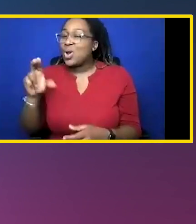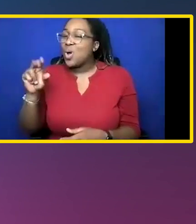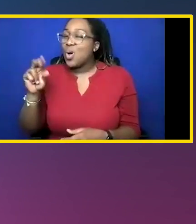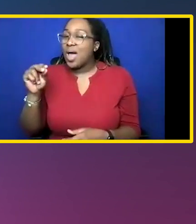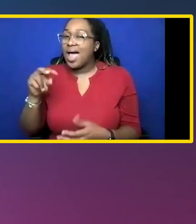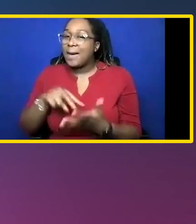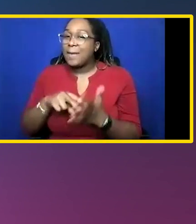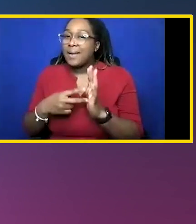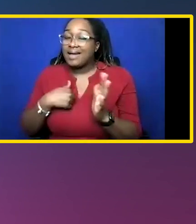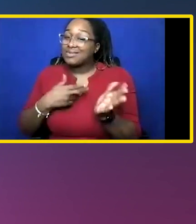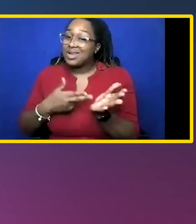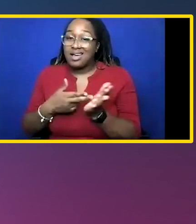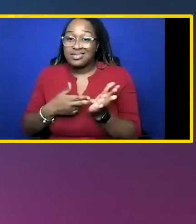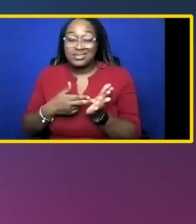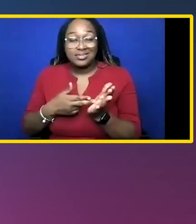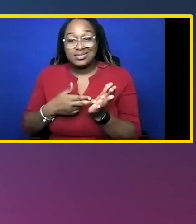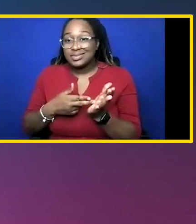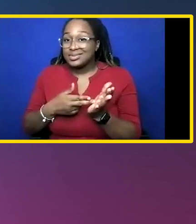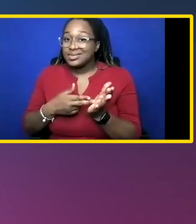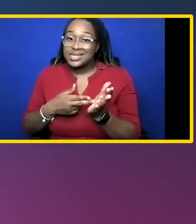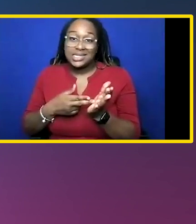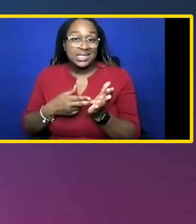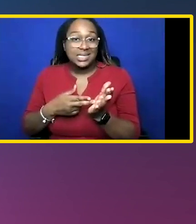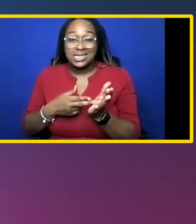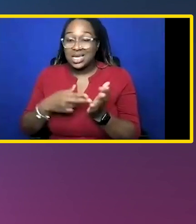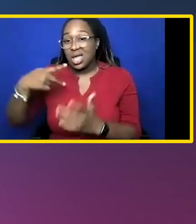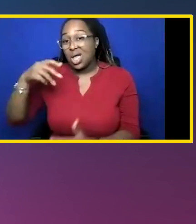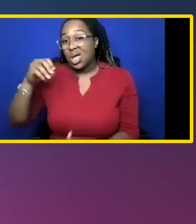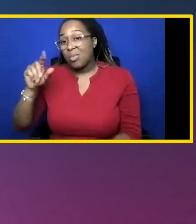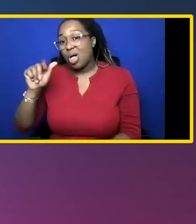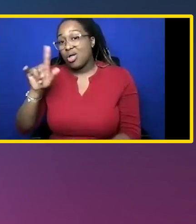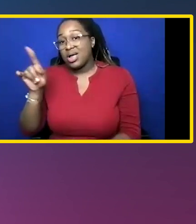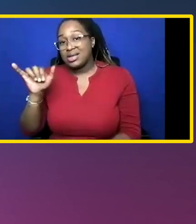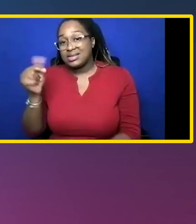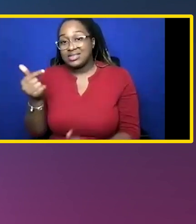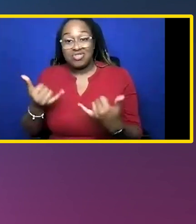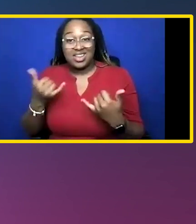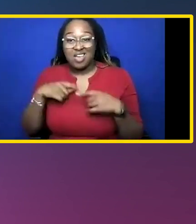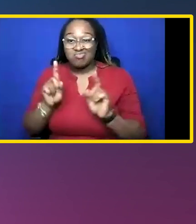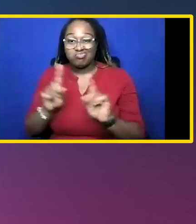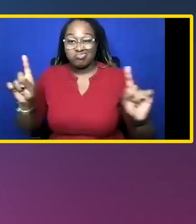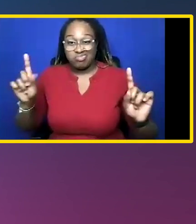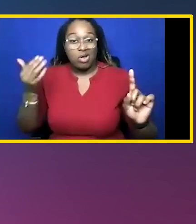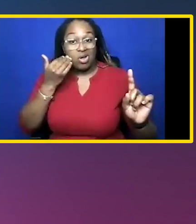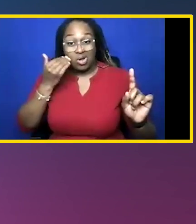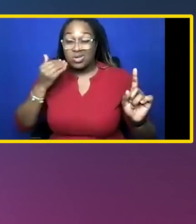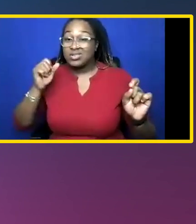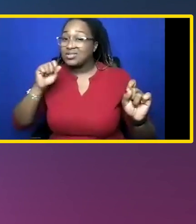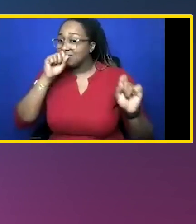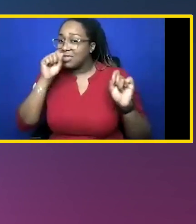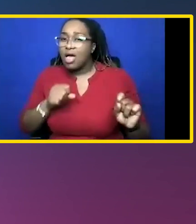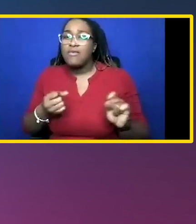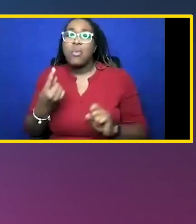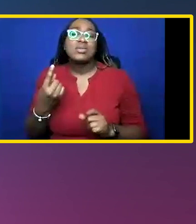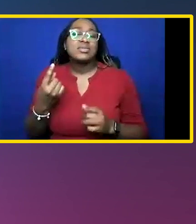No, I mean, I gotta be honest, it's polarizing out there right now, right? We've seen it with our loved ones, with